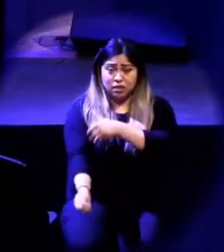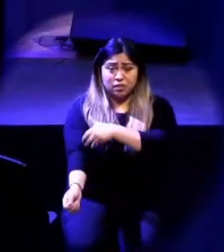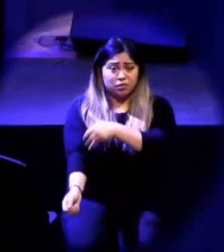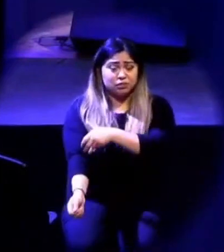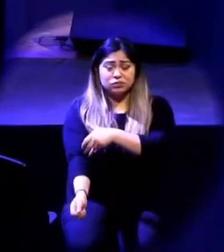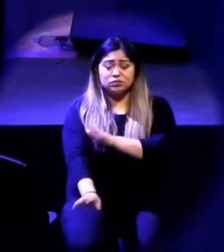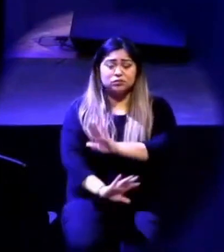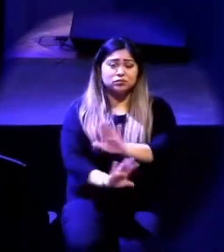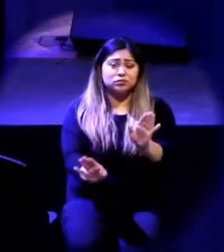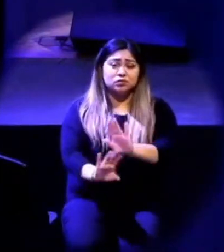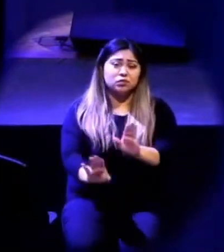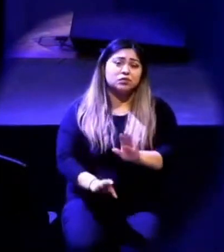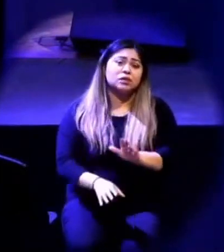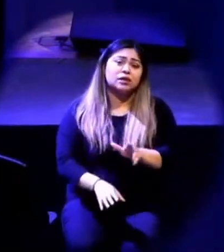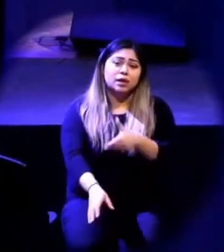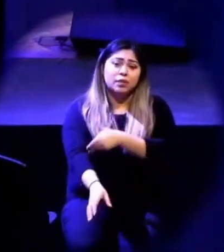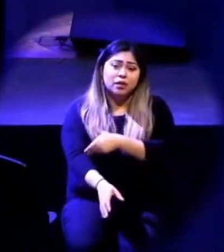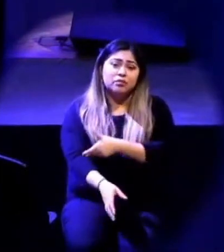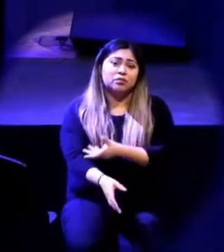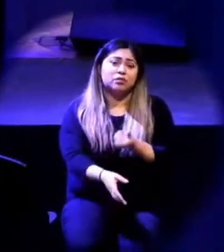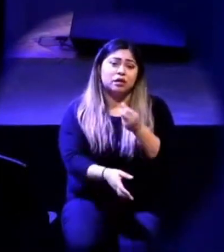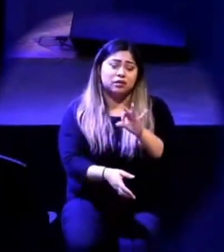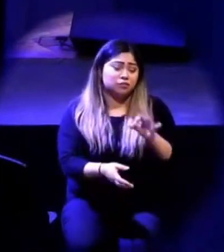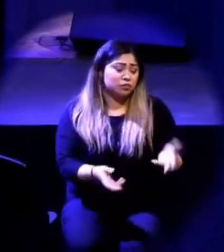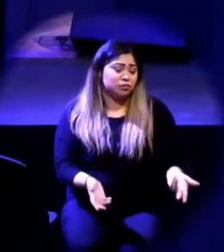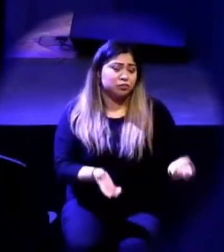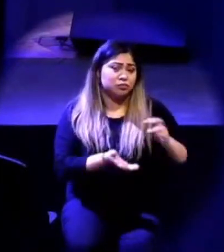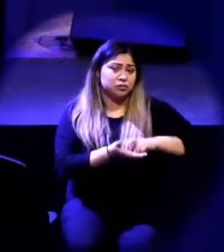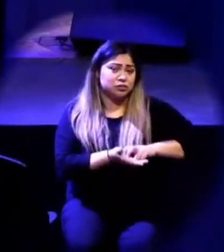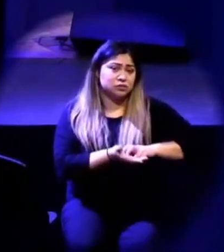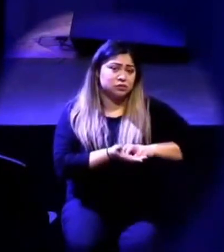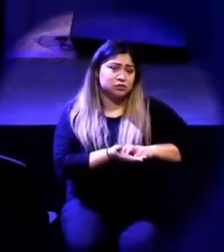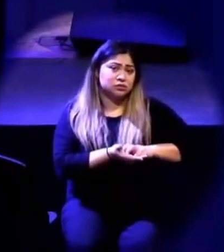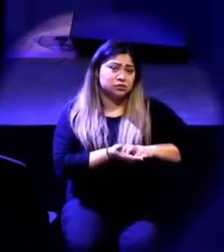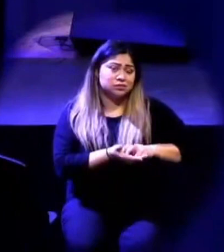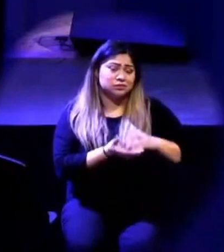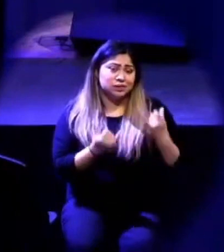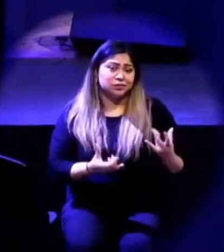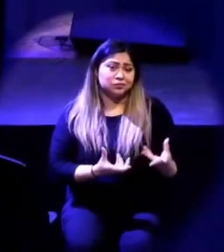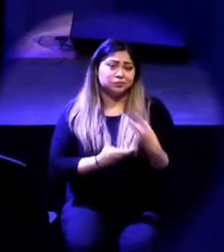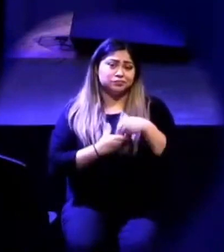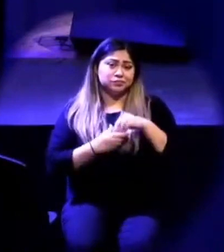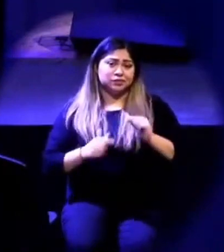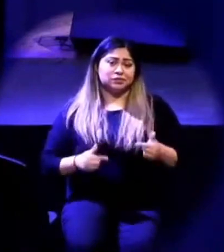now lives in us. We pray this in the name of Jesus, our risen Lord, amen.